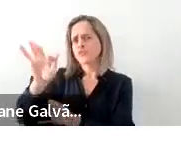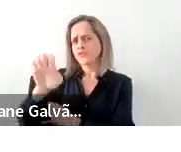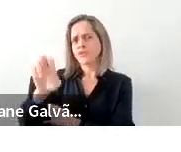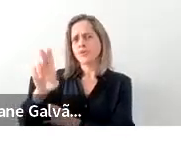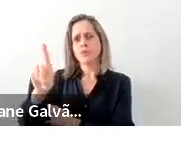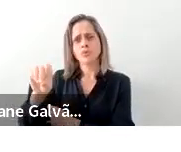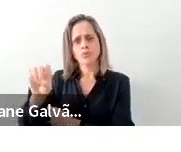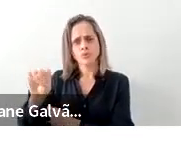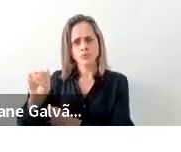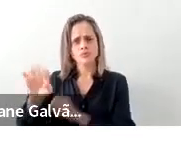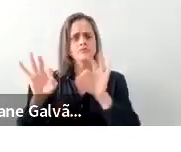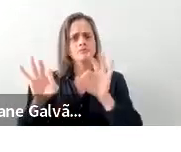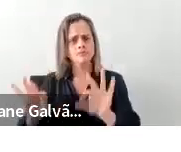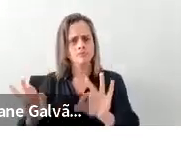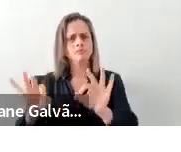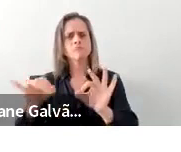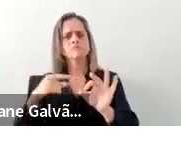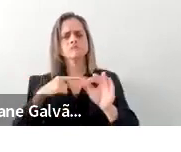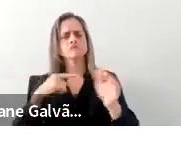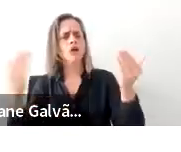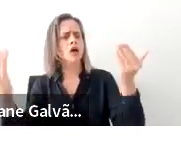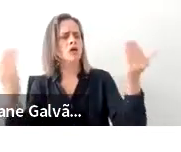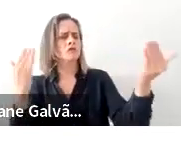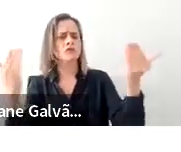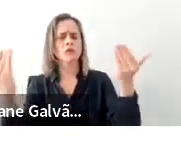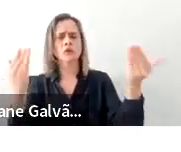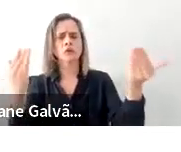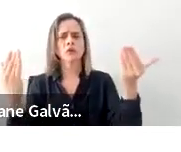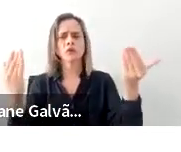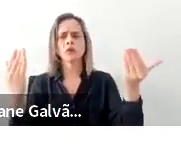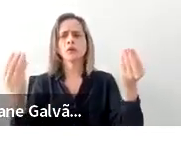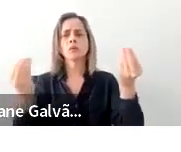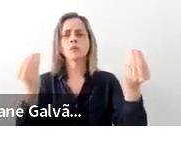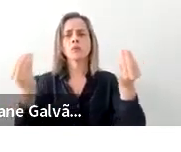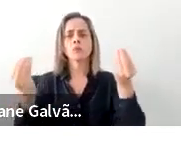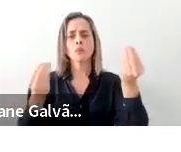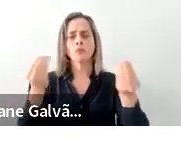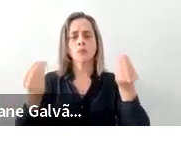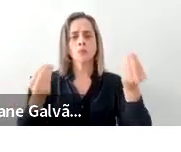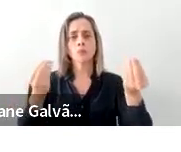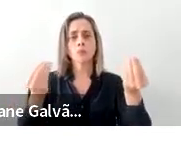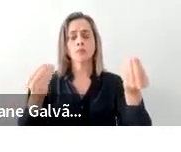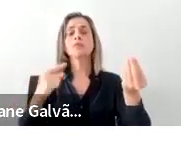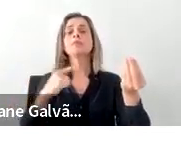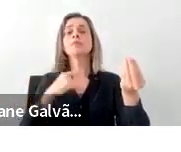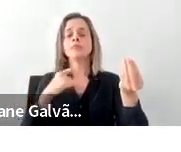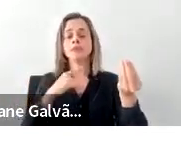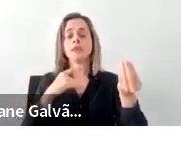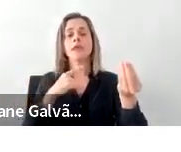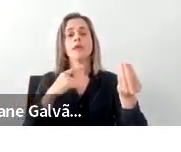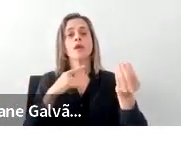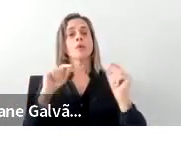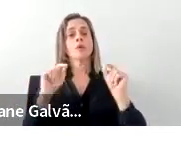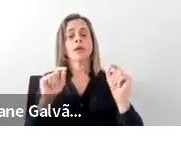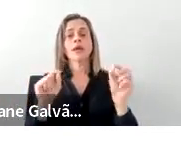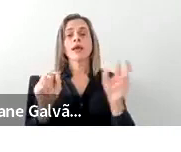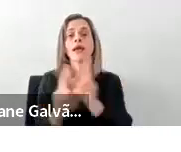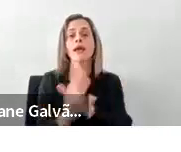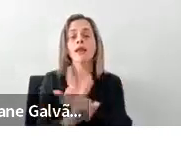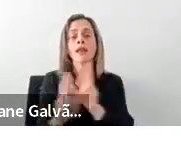precisely because relations of personal dependence form the given social